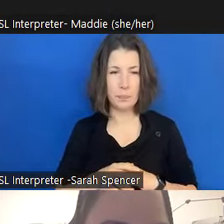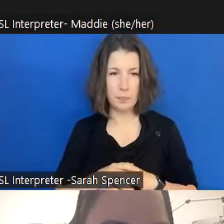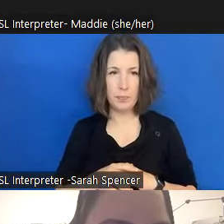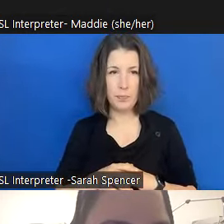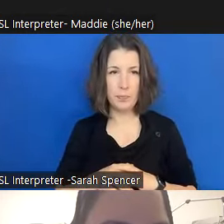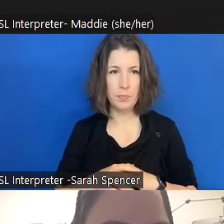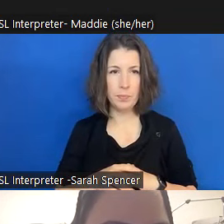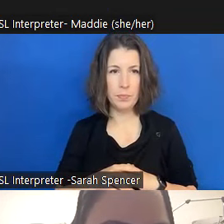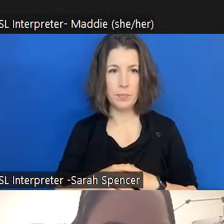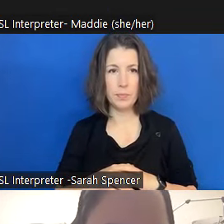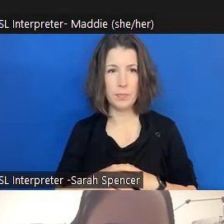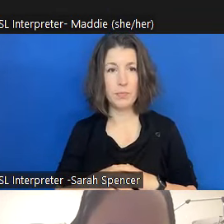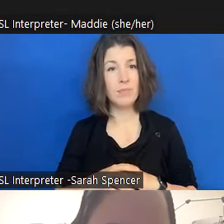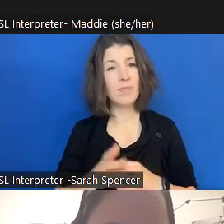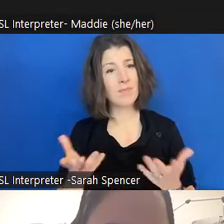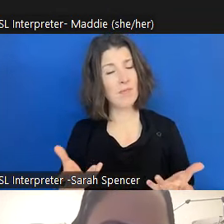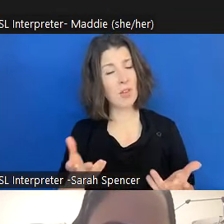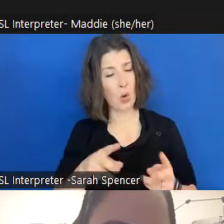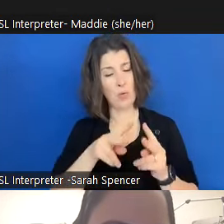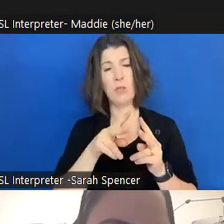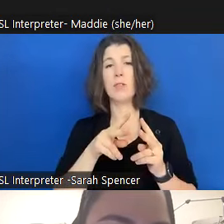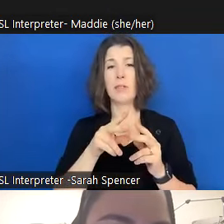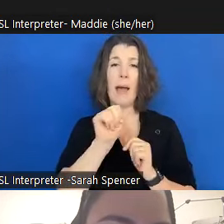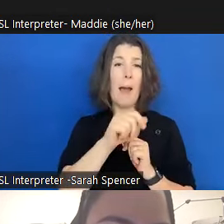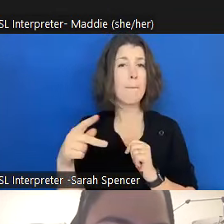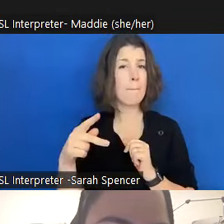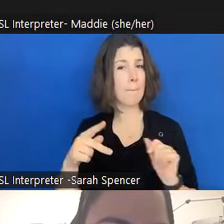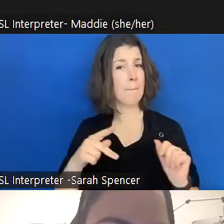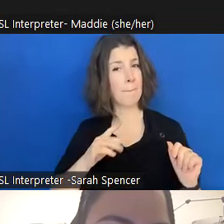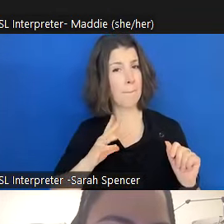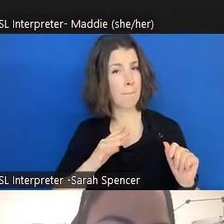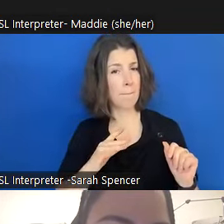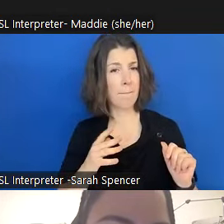And yeah, those are really kind of the main